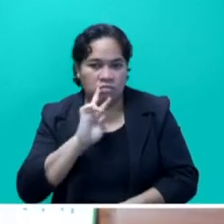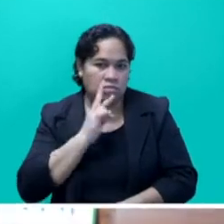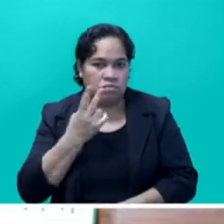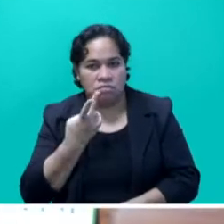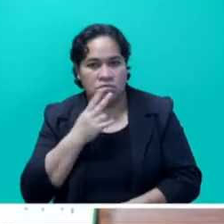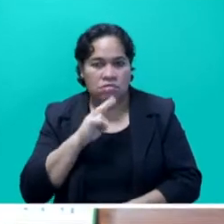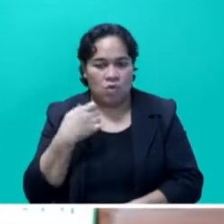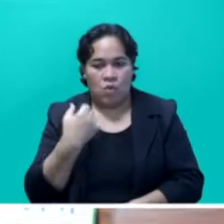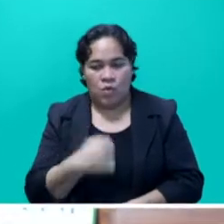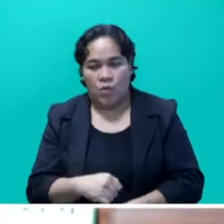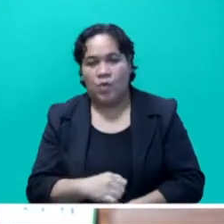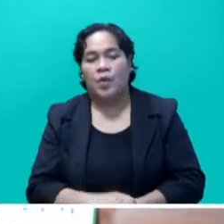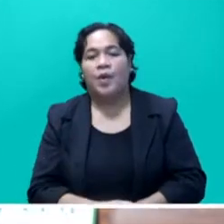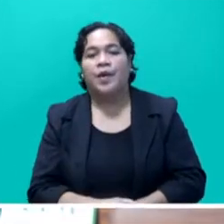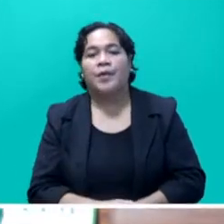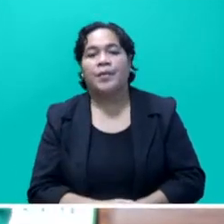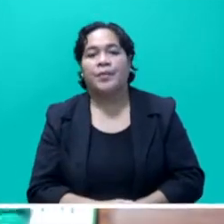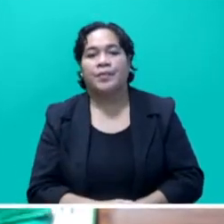sir,